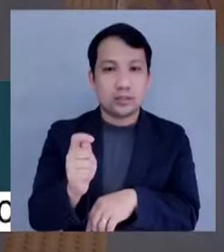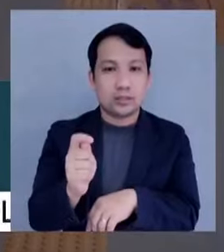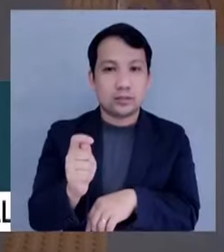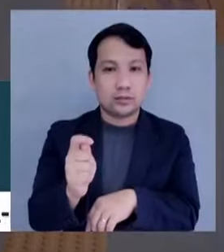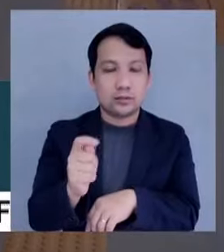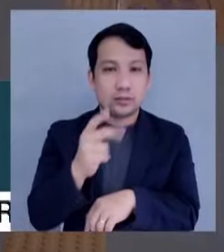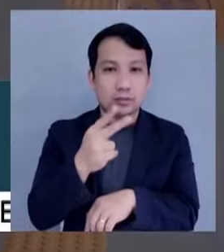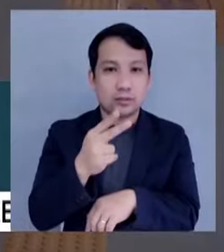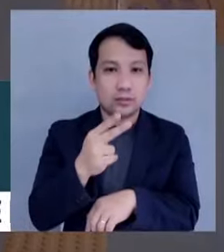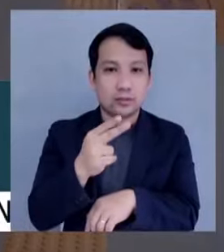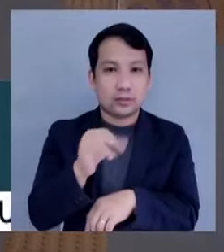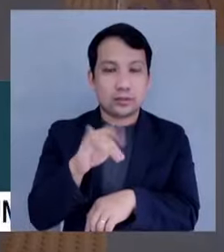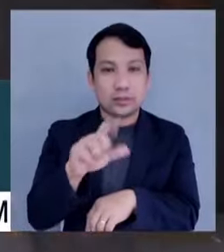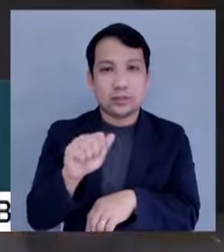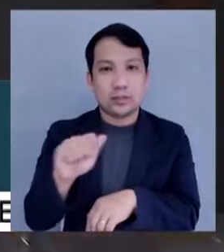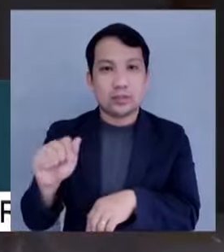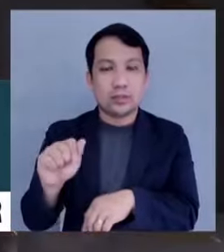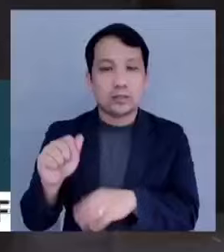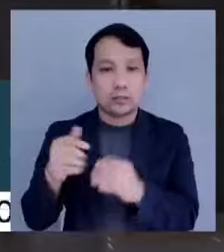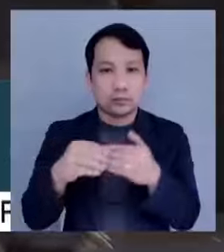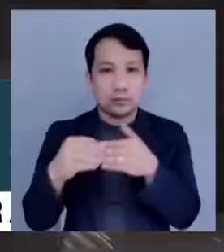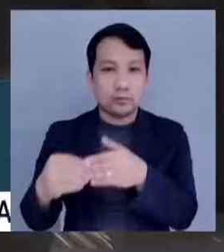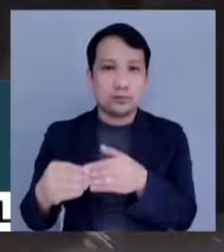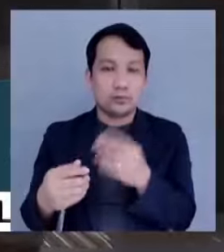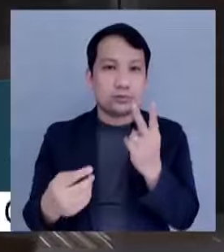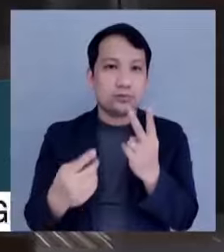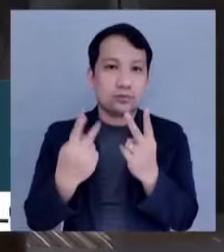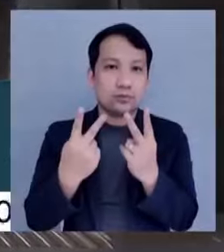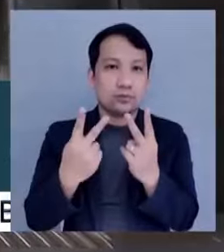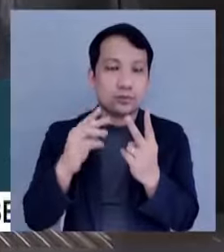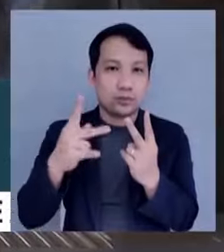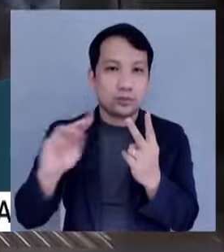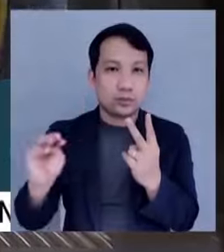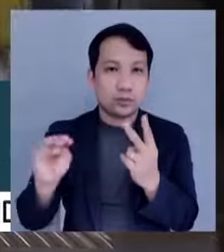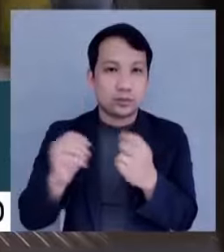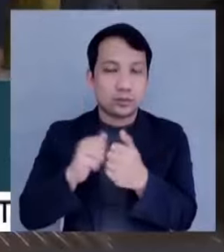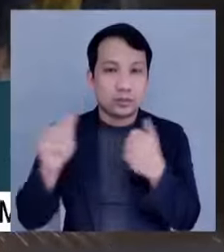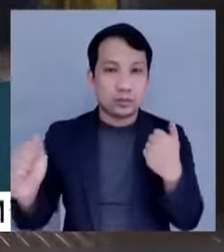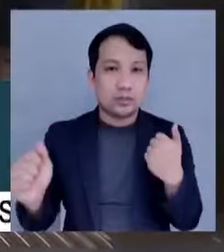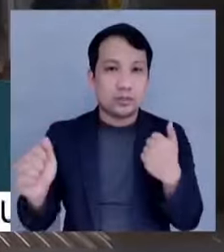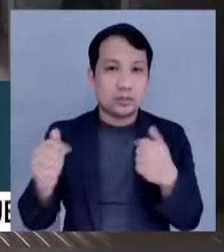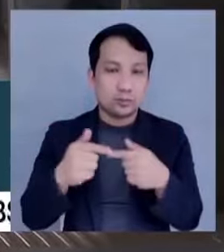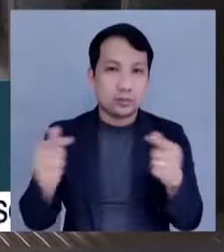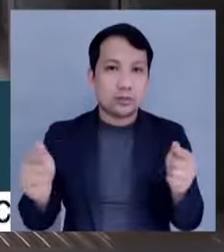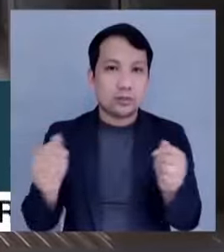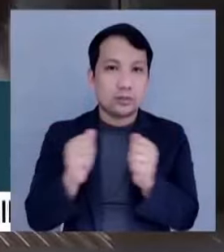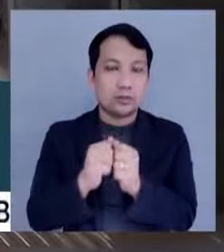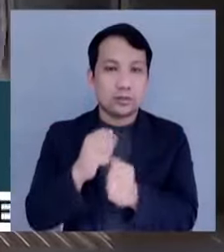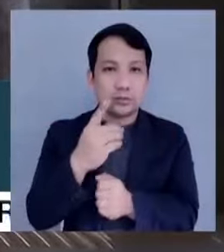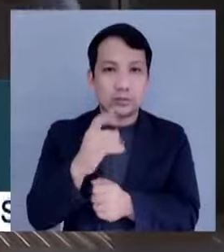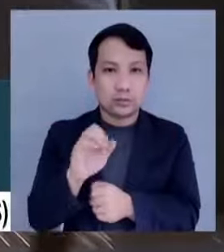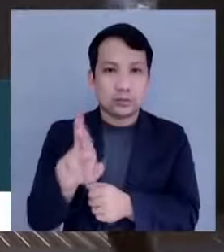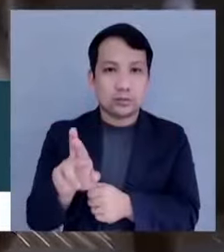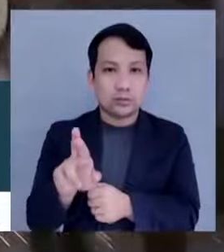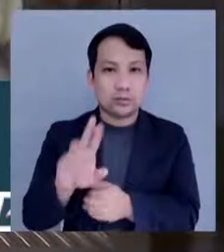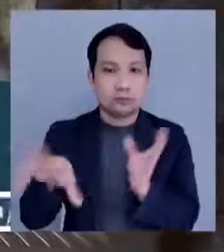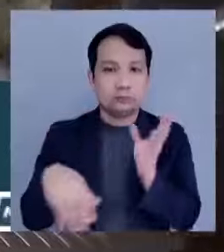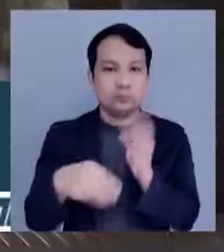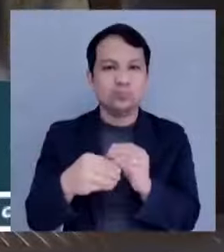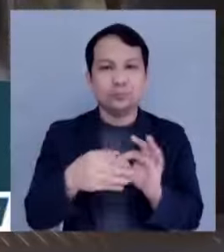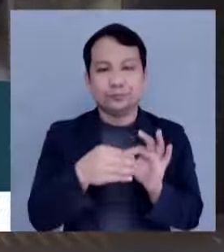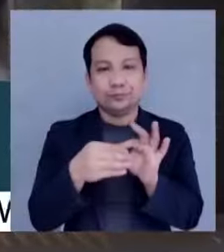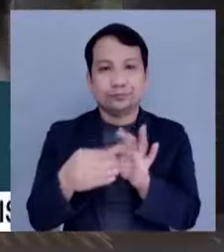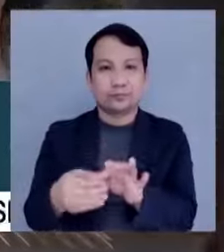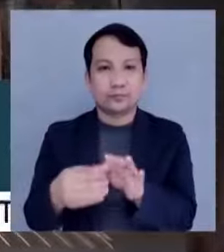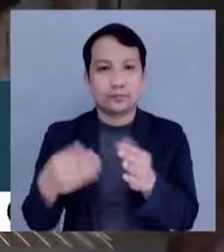Aquino Avenue station is still 2 to 4 kilometers away from the main gateway. The DOTR says it is exploring a